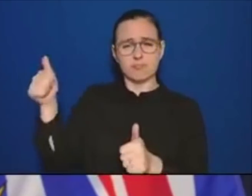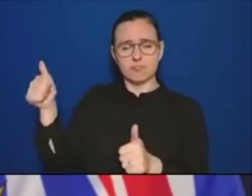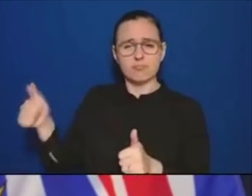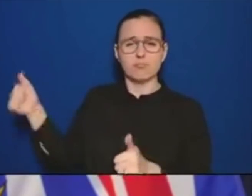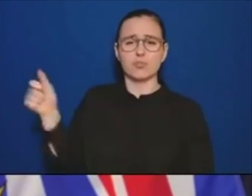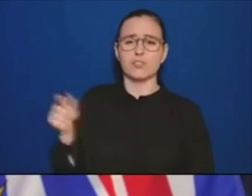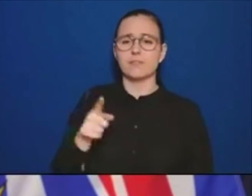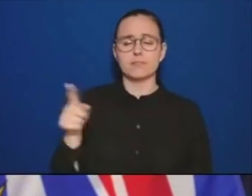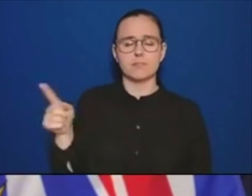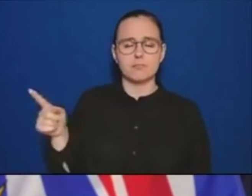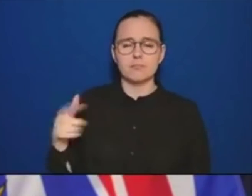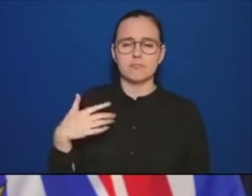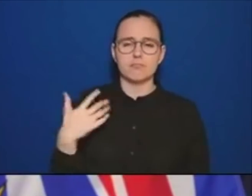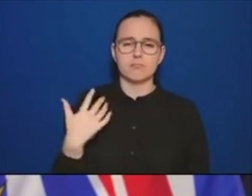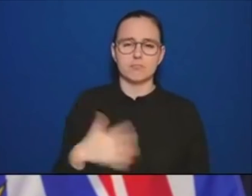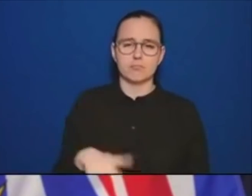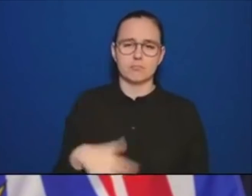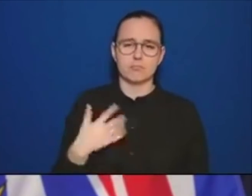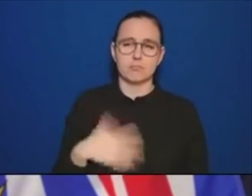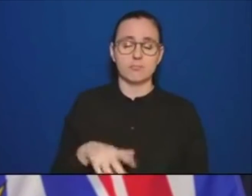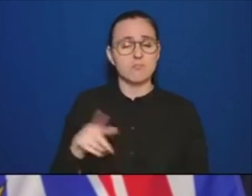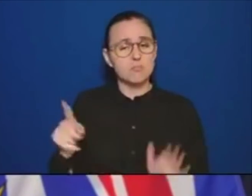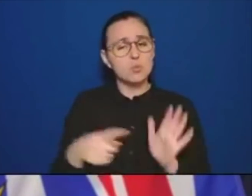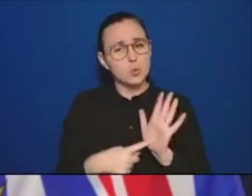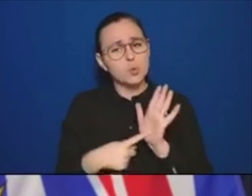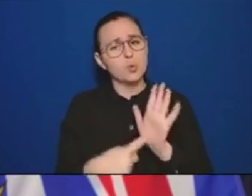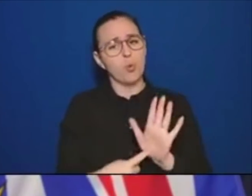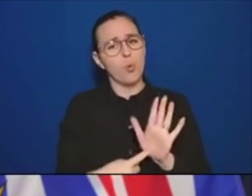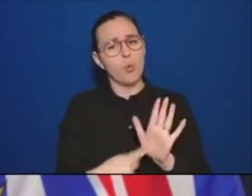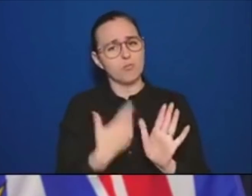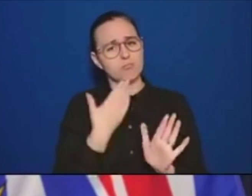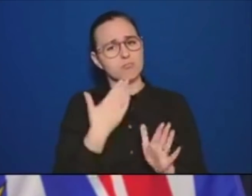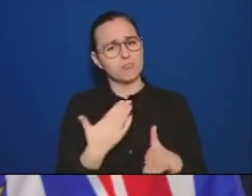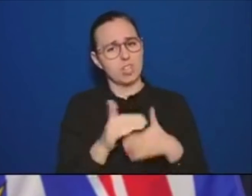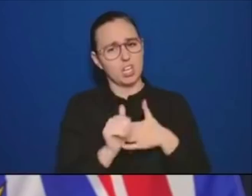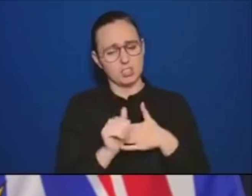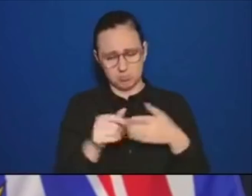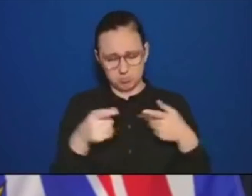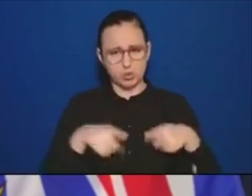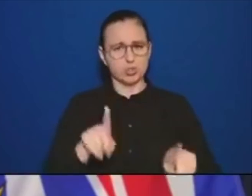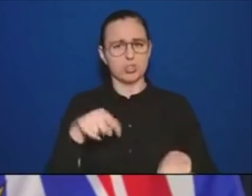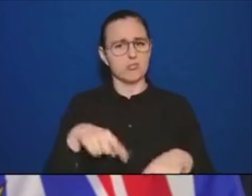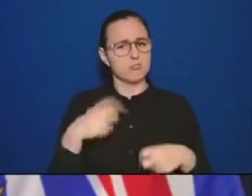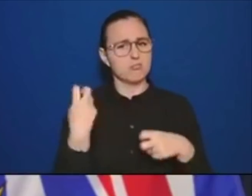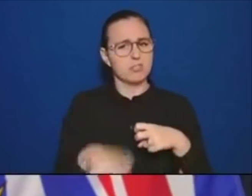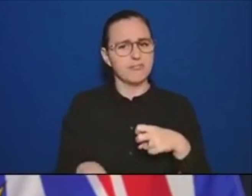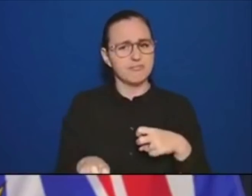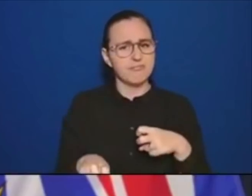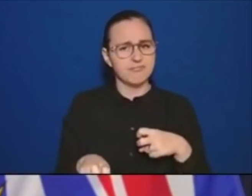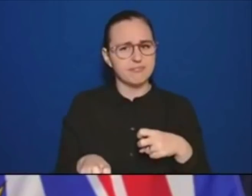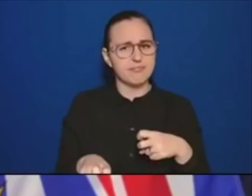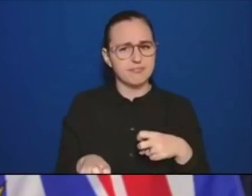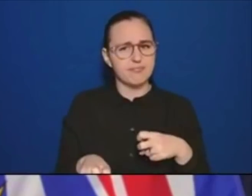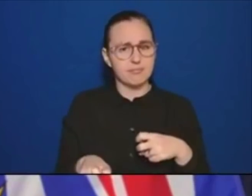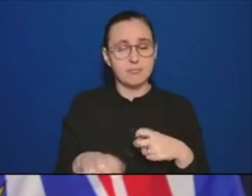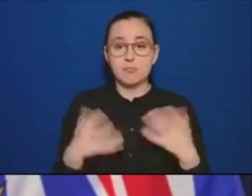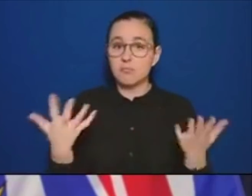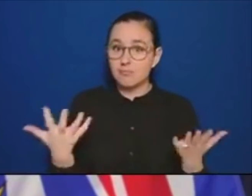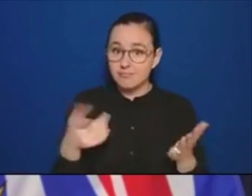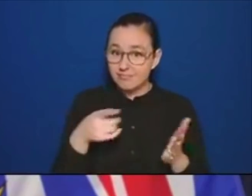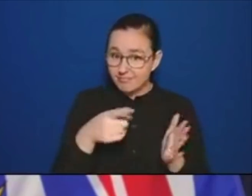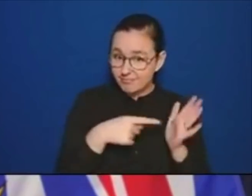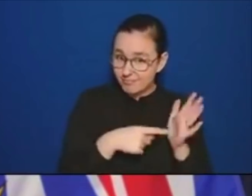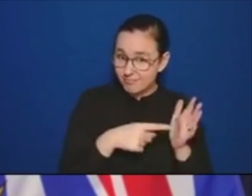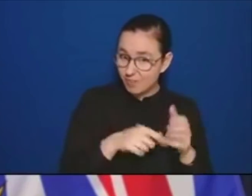leadership during this difficult period. For example, the new fuel restrictions that Minister Farnworth talked about